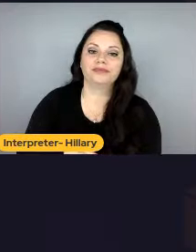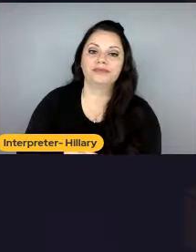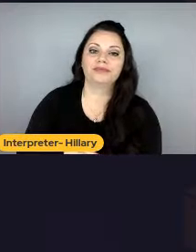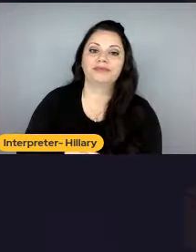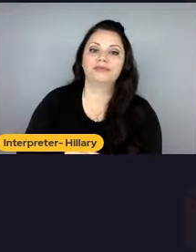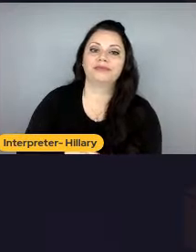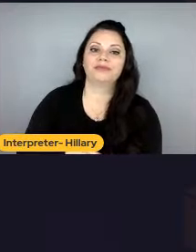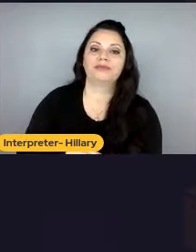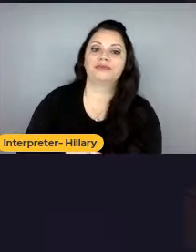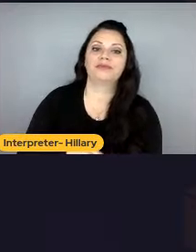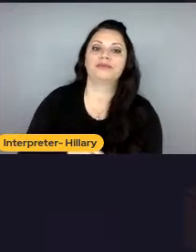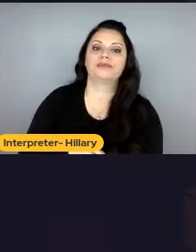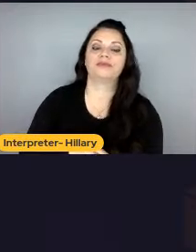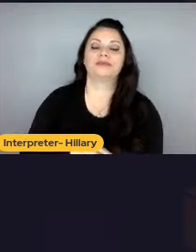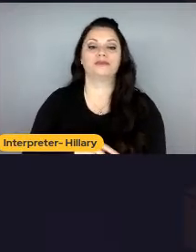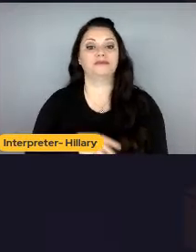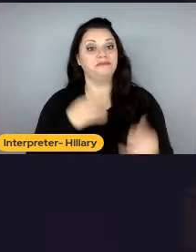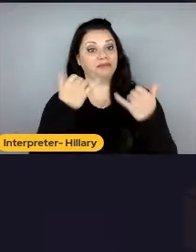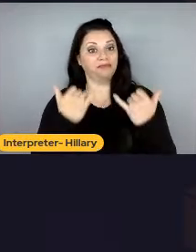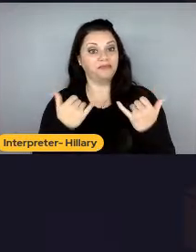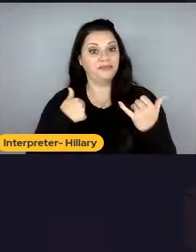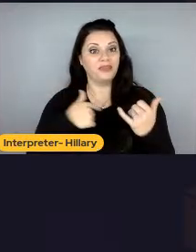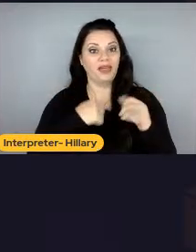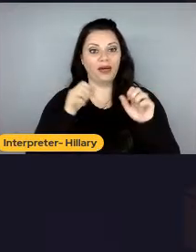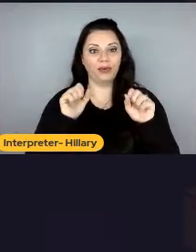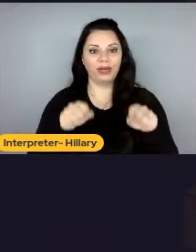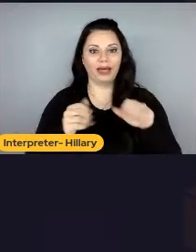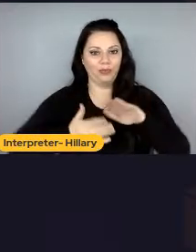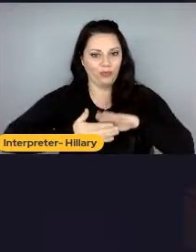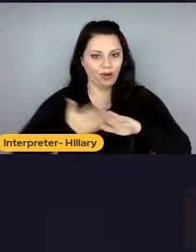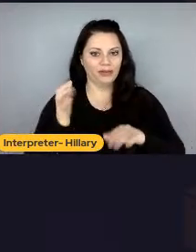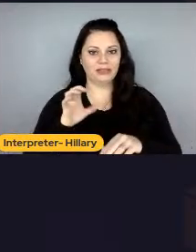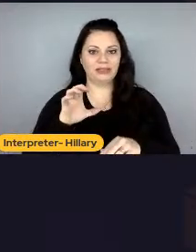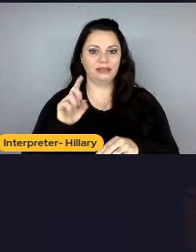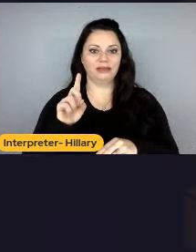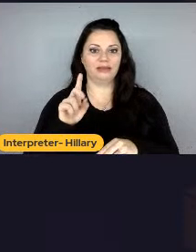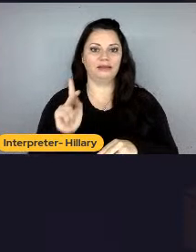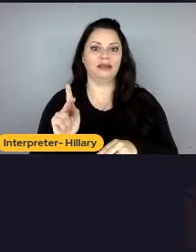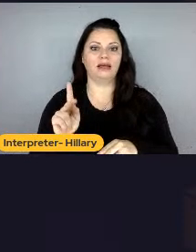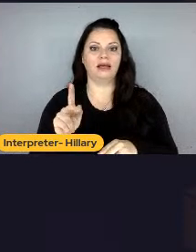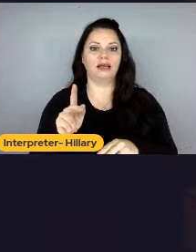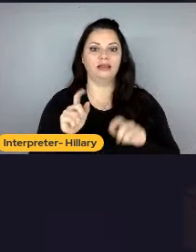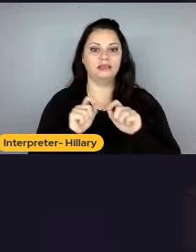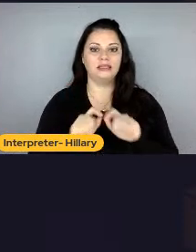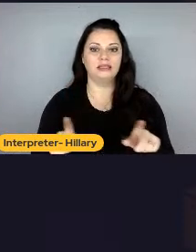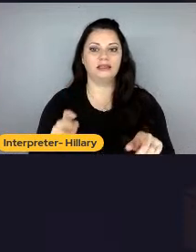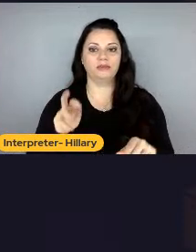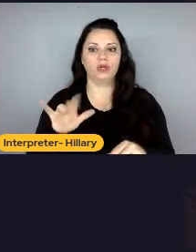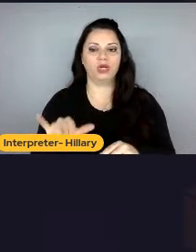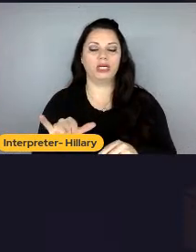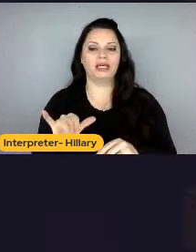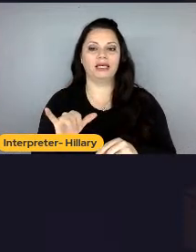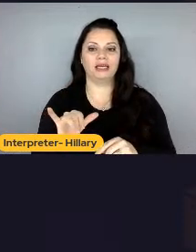branch, and now we can run CDK deploy.